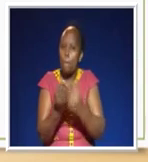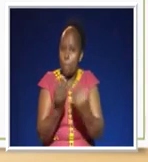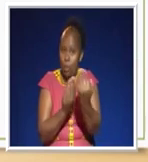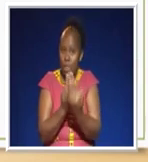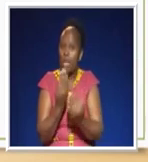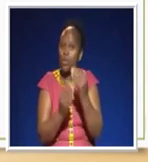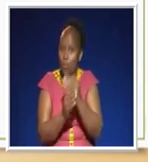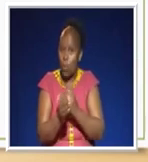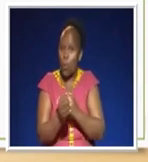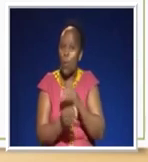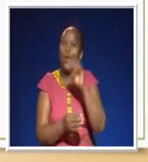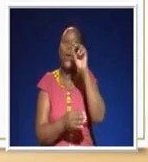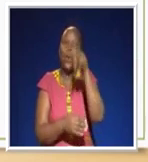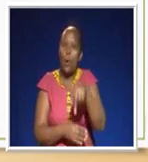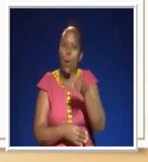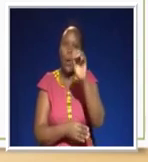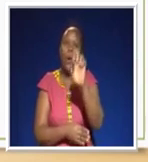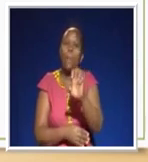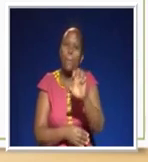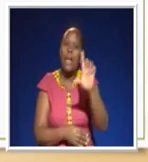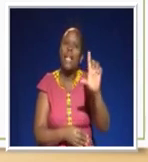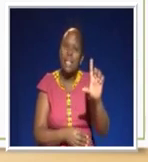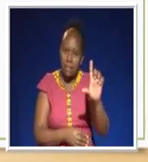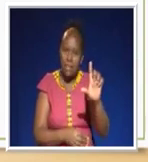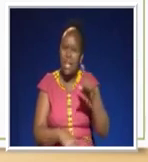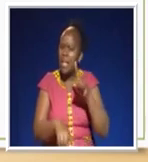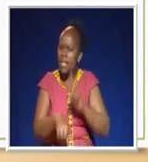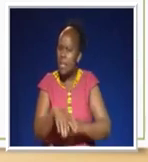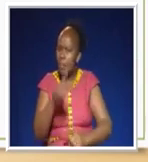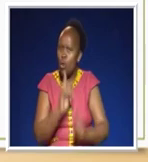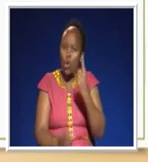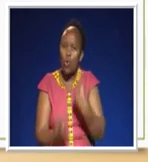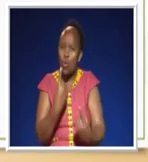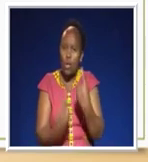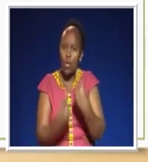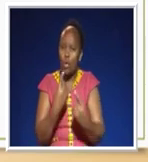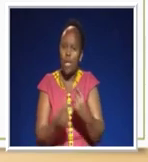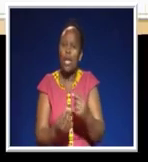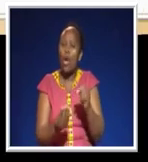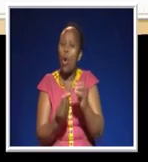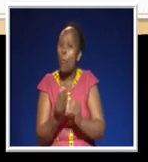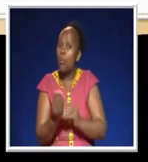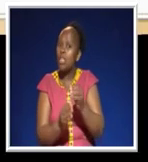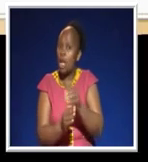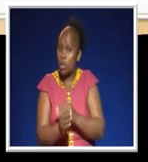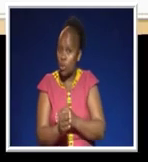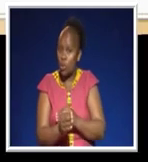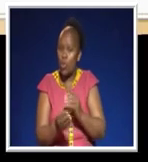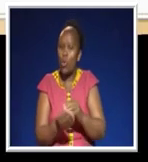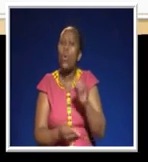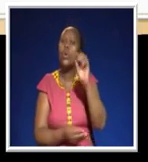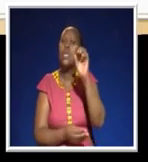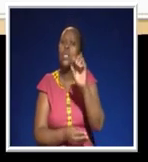you are cooking potatoes, you peel, and those peelings from the potatoes